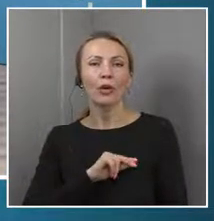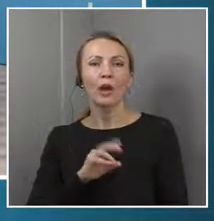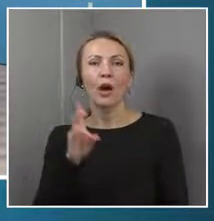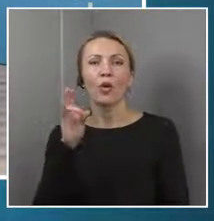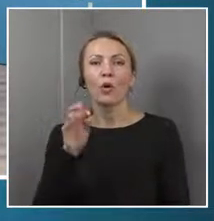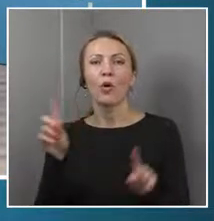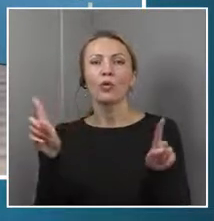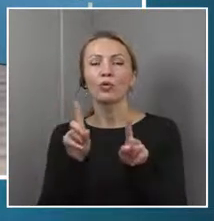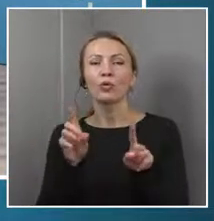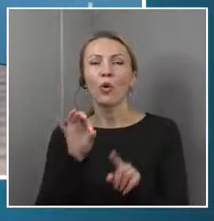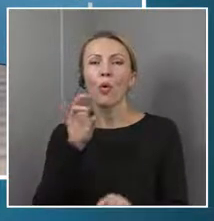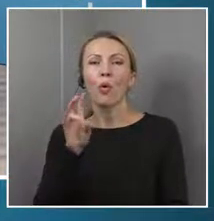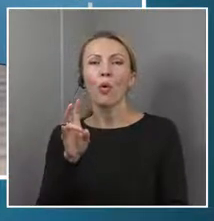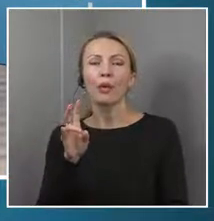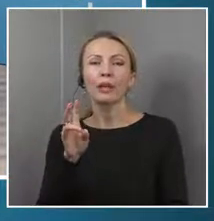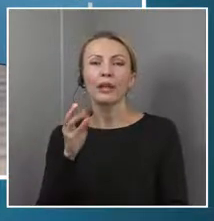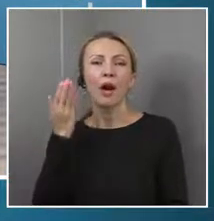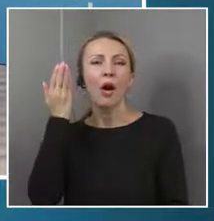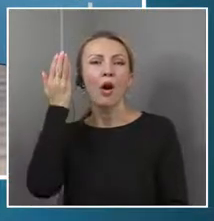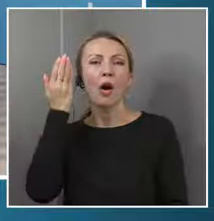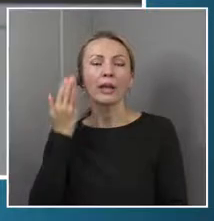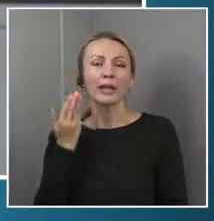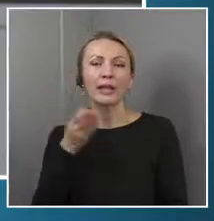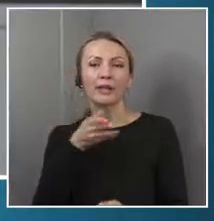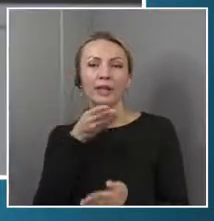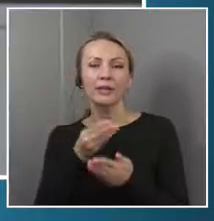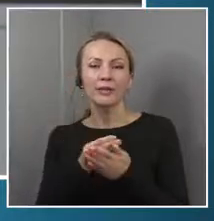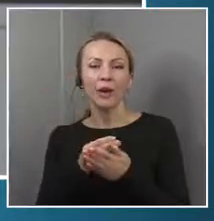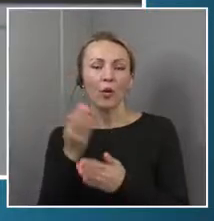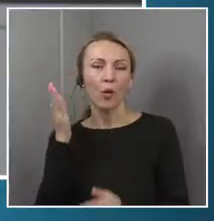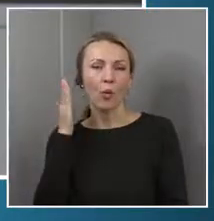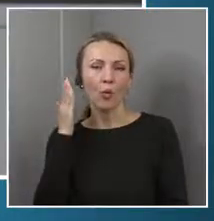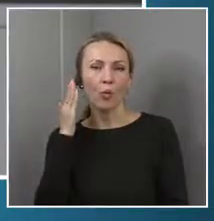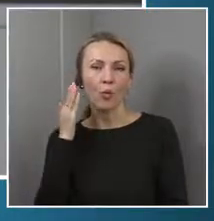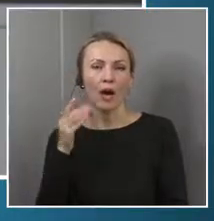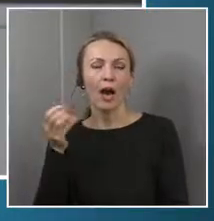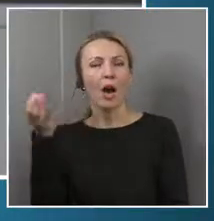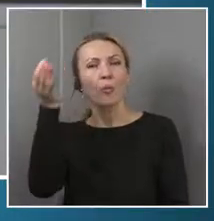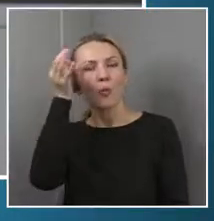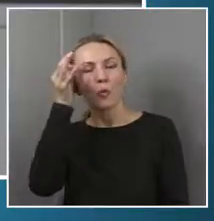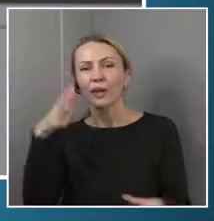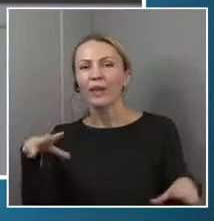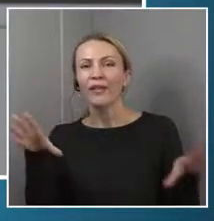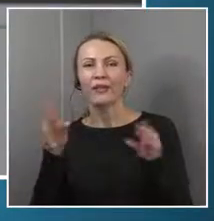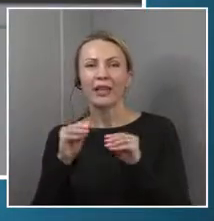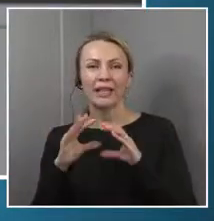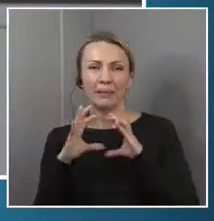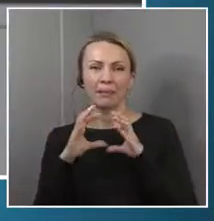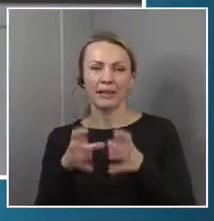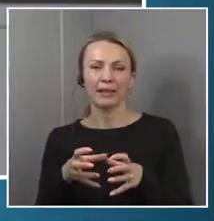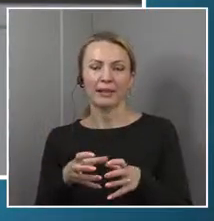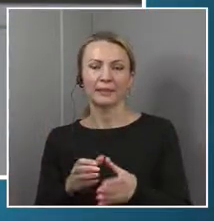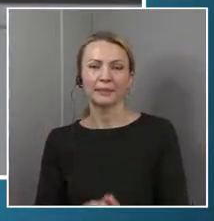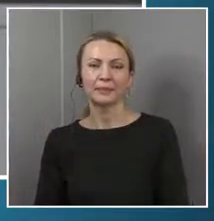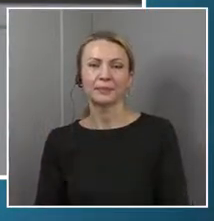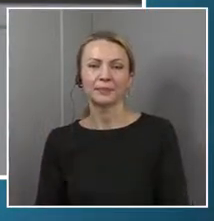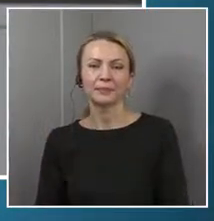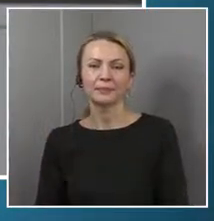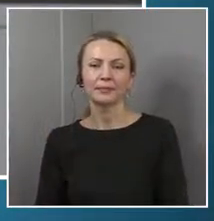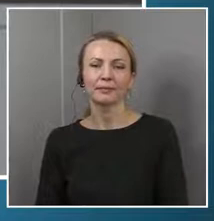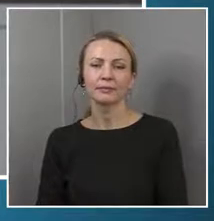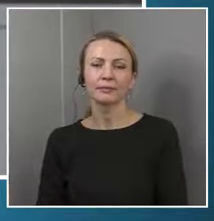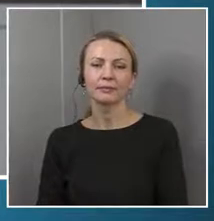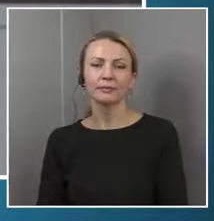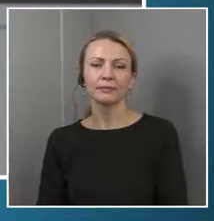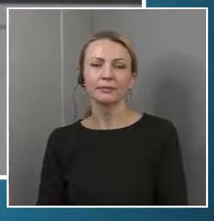not everyone knows Van Gogh's paintings, but everyone remembers that he cut off his own ear. And I think in